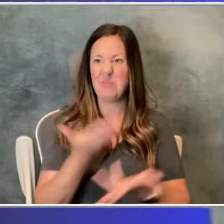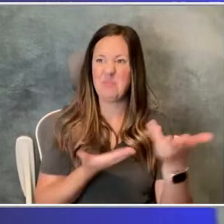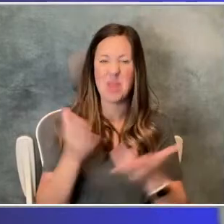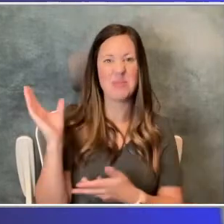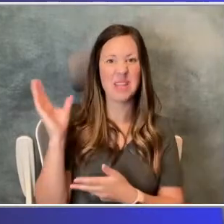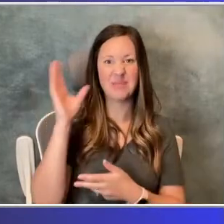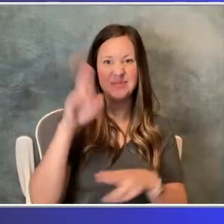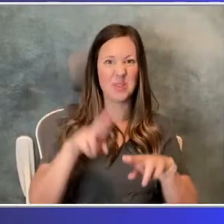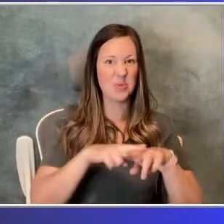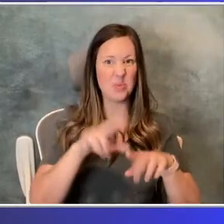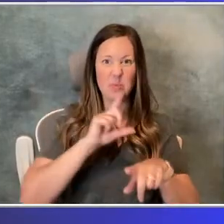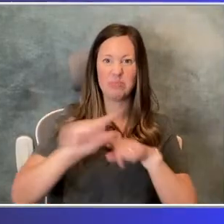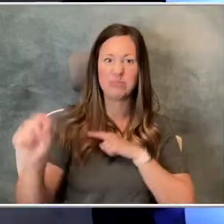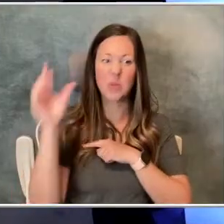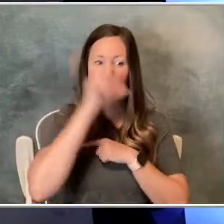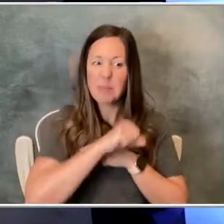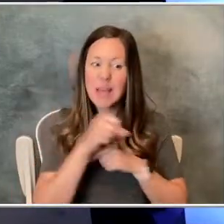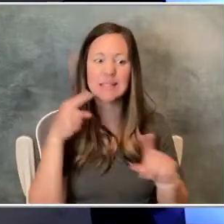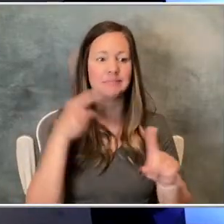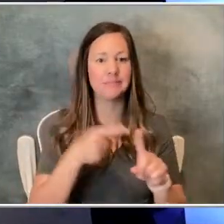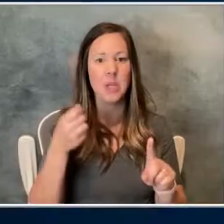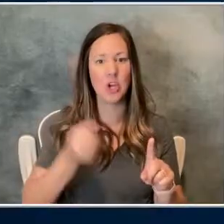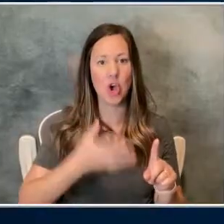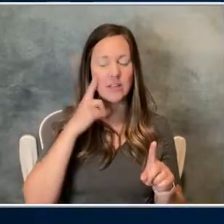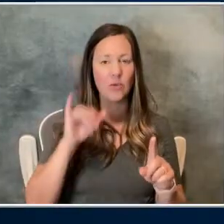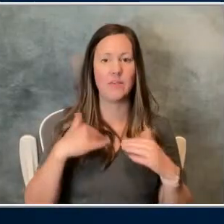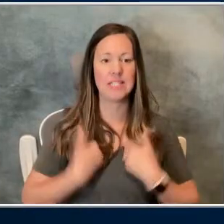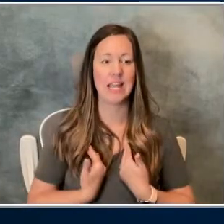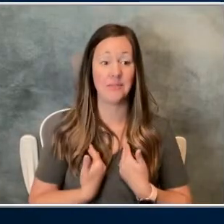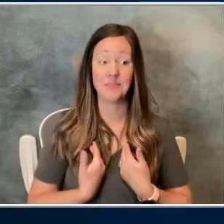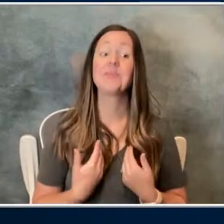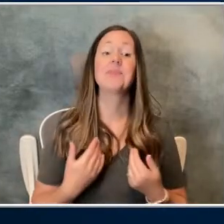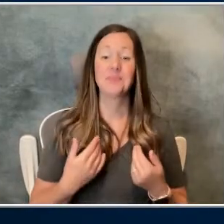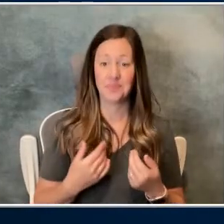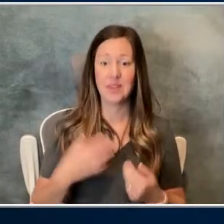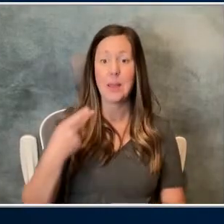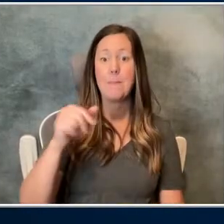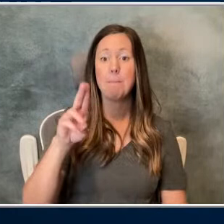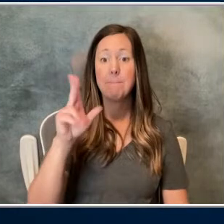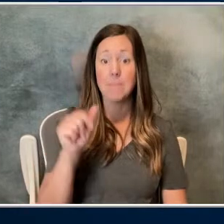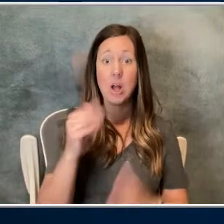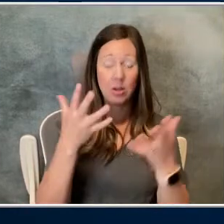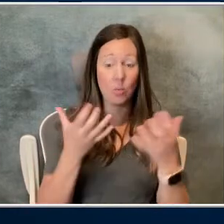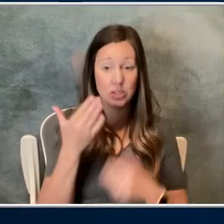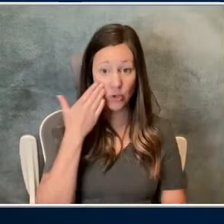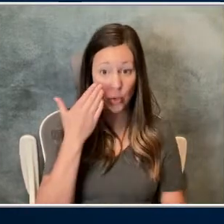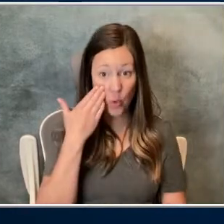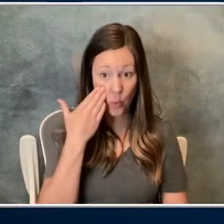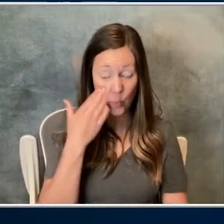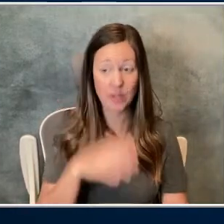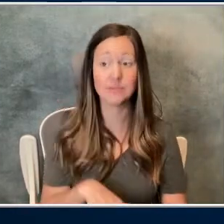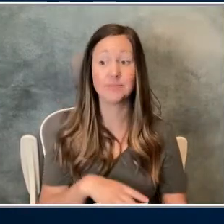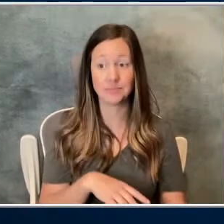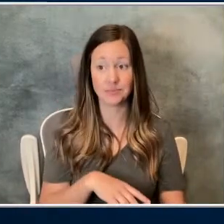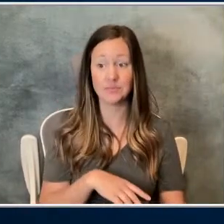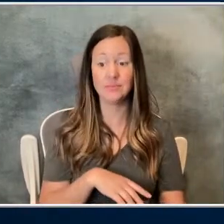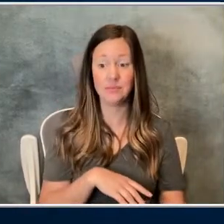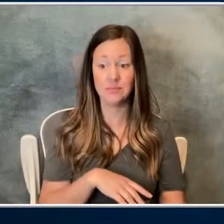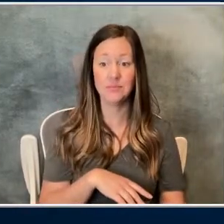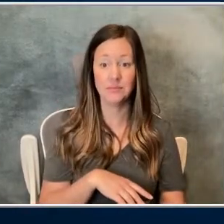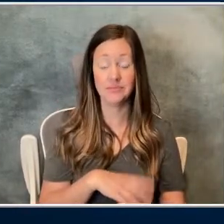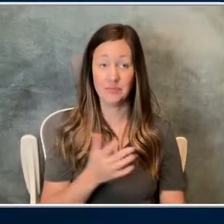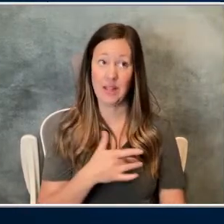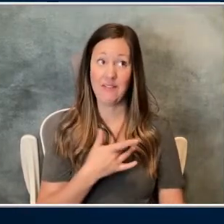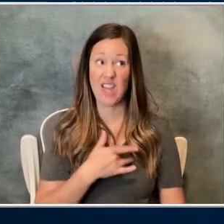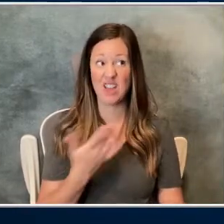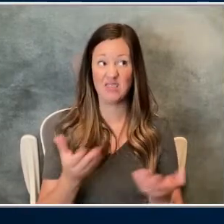fatigue. Alexis. That goes with Paula's question, because Paula wants to know, and I would imagine getting more sleep is a big answer